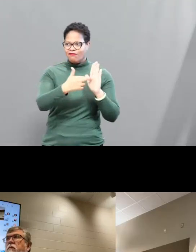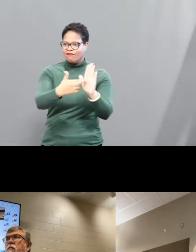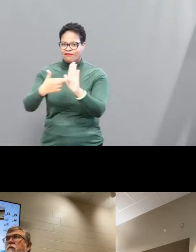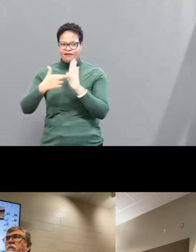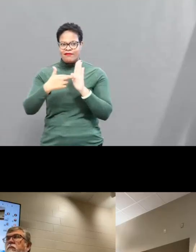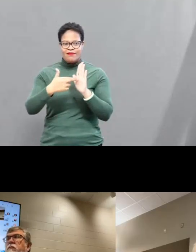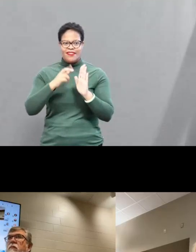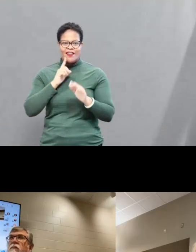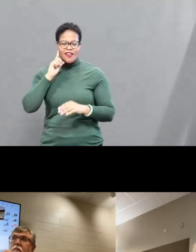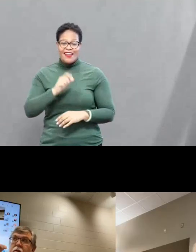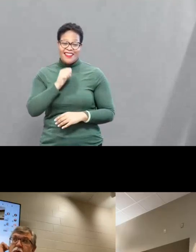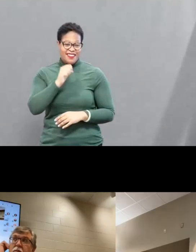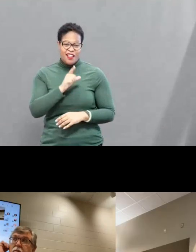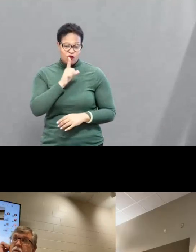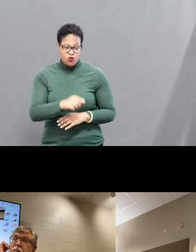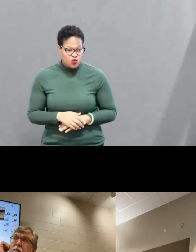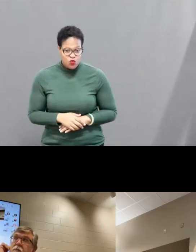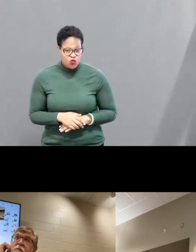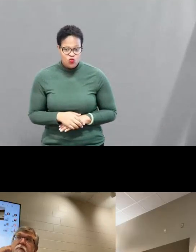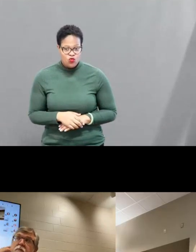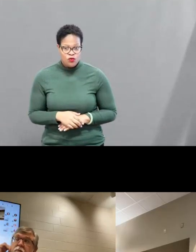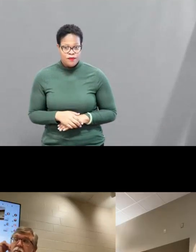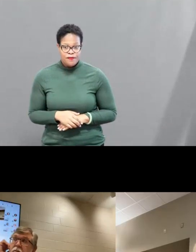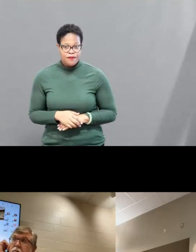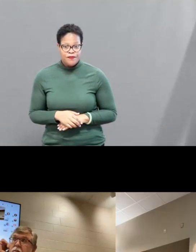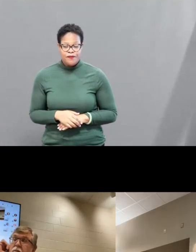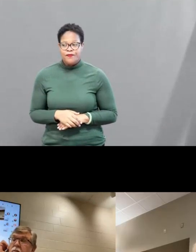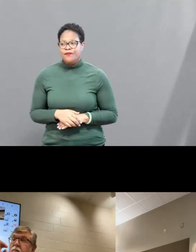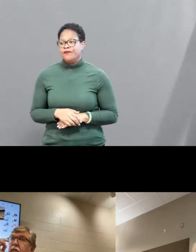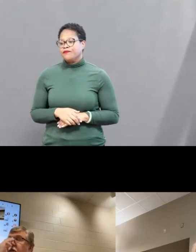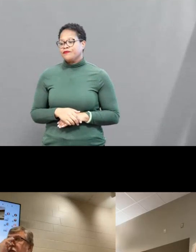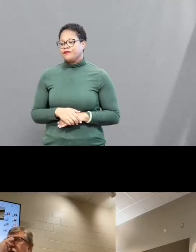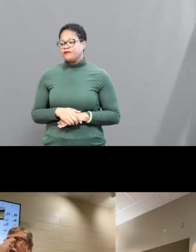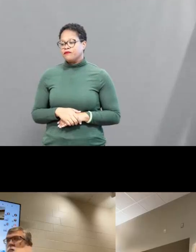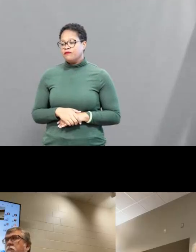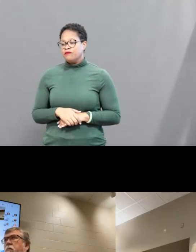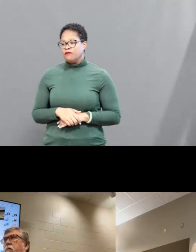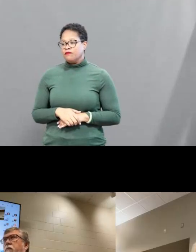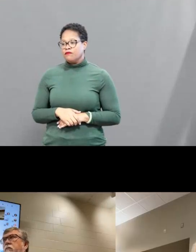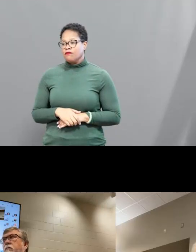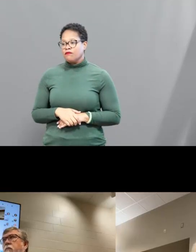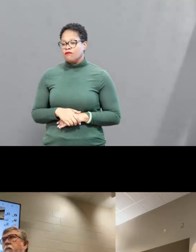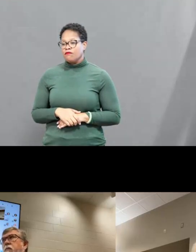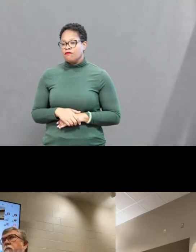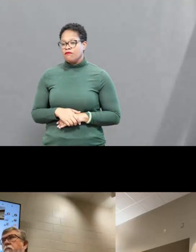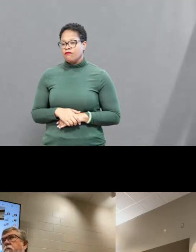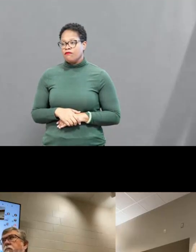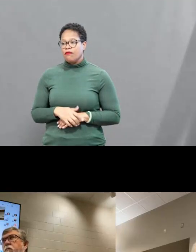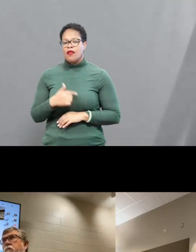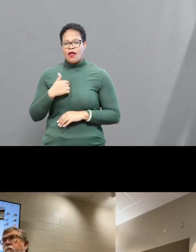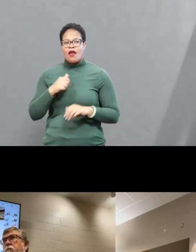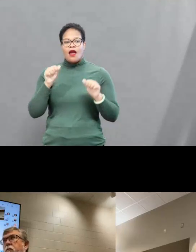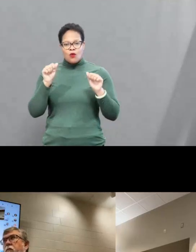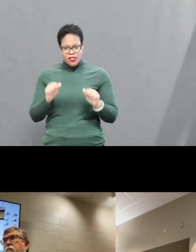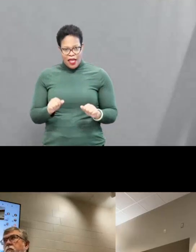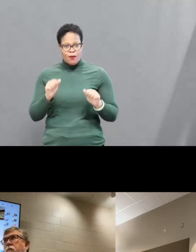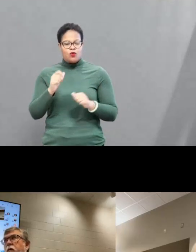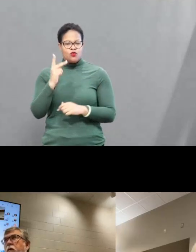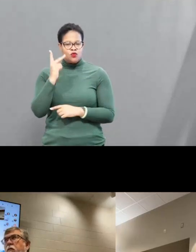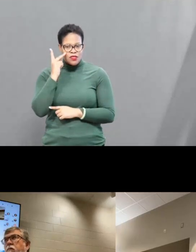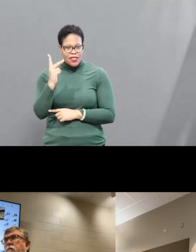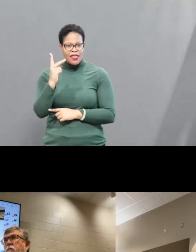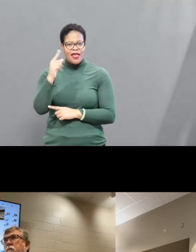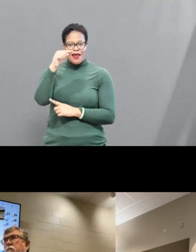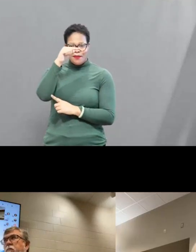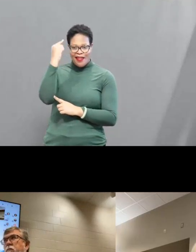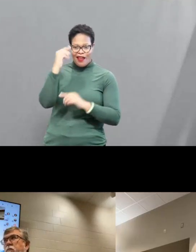that's just not true. And I was able to see a Black